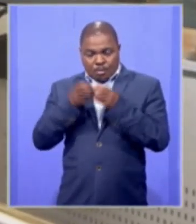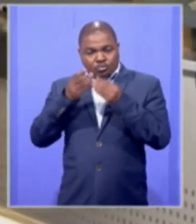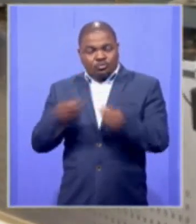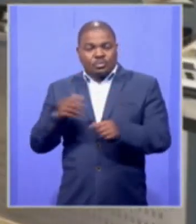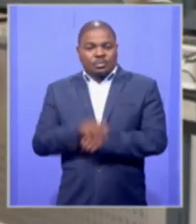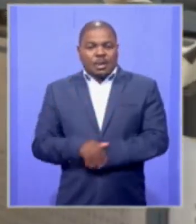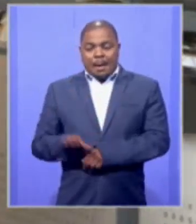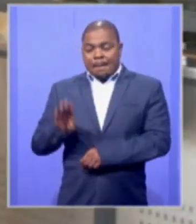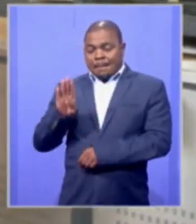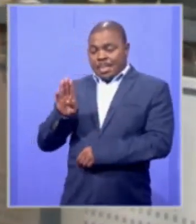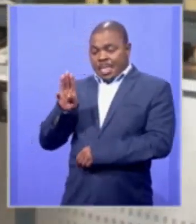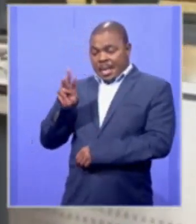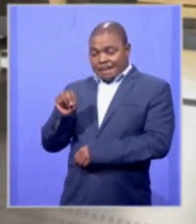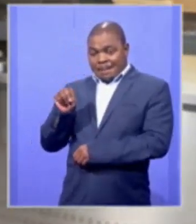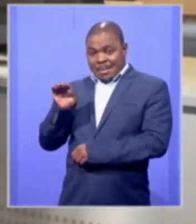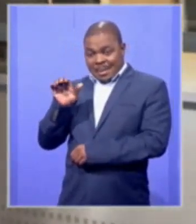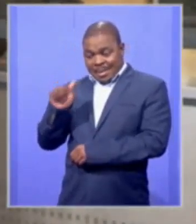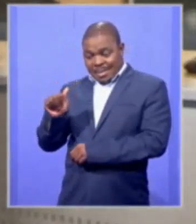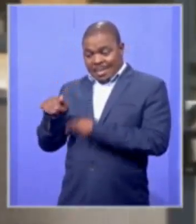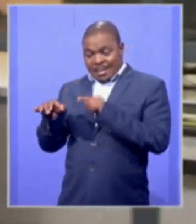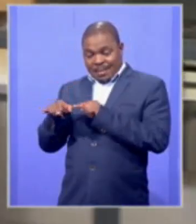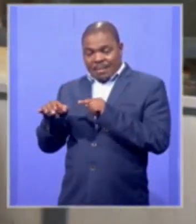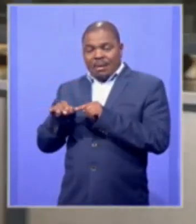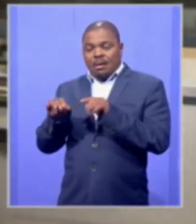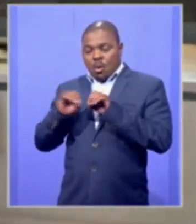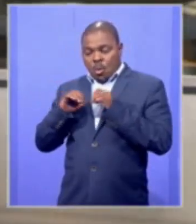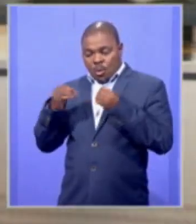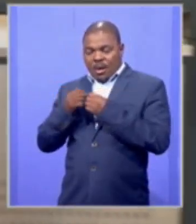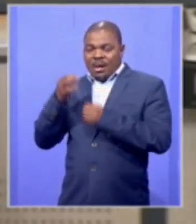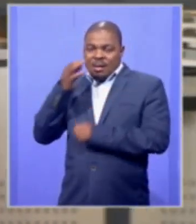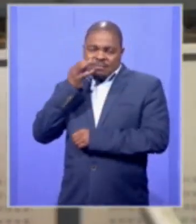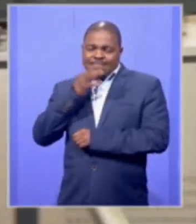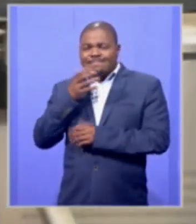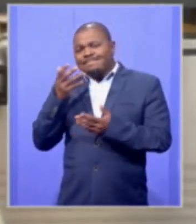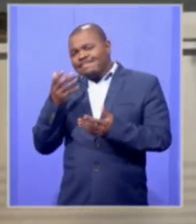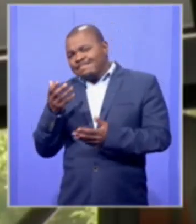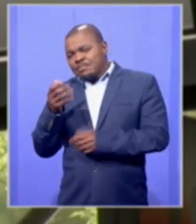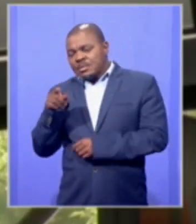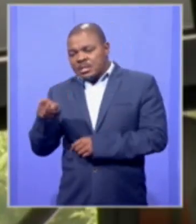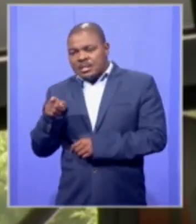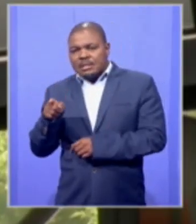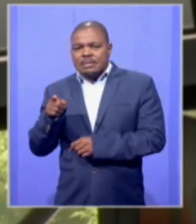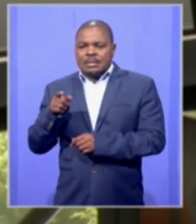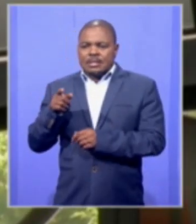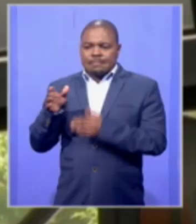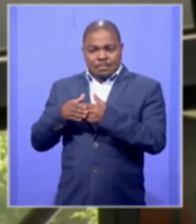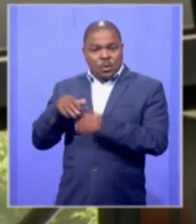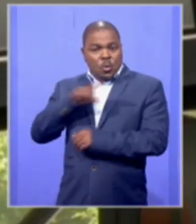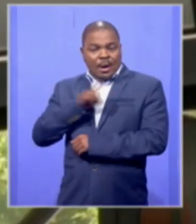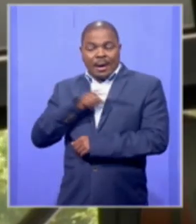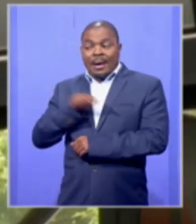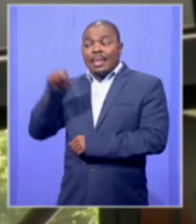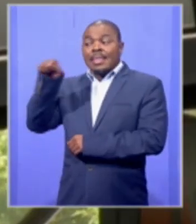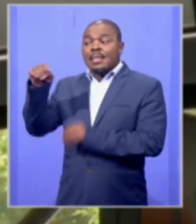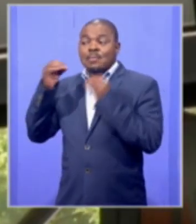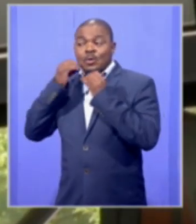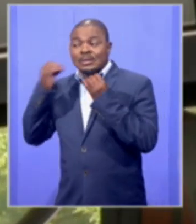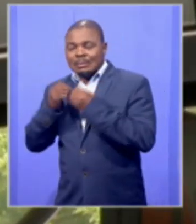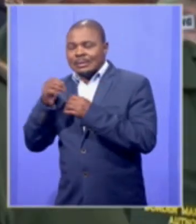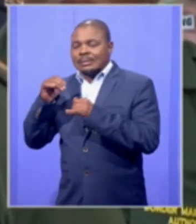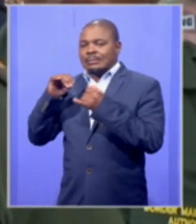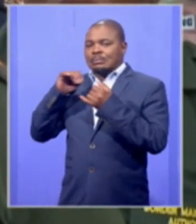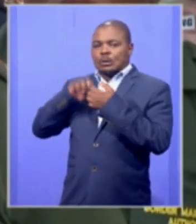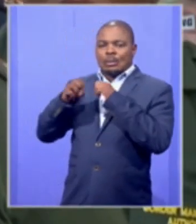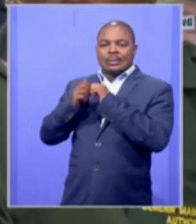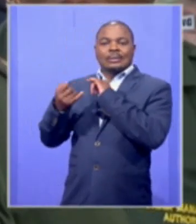ka BMA go sekegiwa ga ditirelo kwa molelwaneng e ne le go tsibogela seemo se sa iketlang sa kwa Mozambique. On the